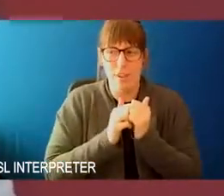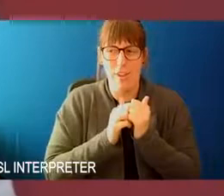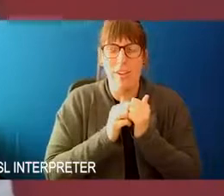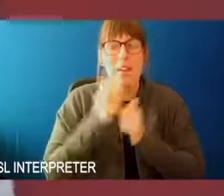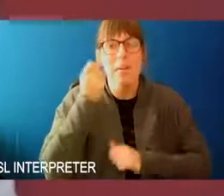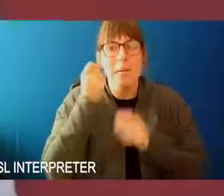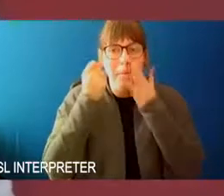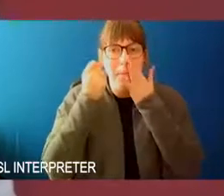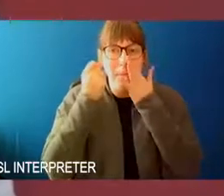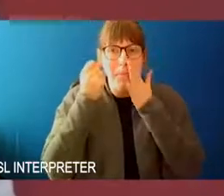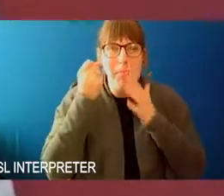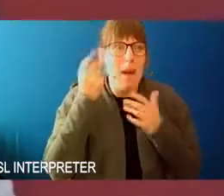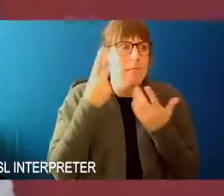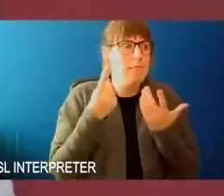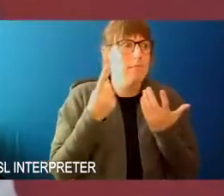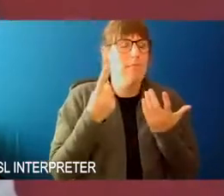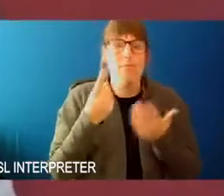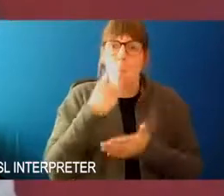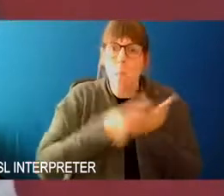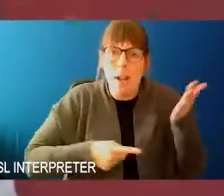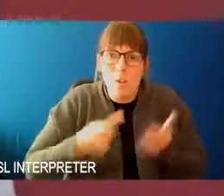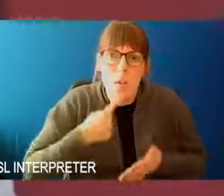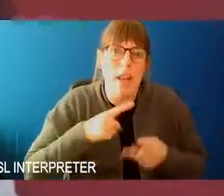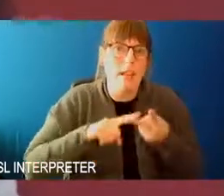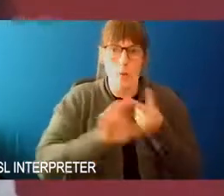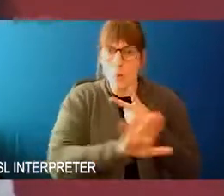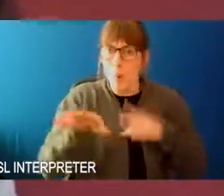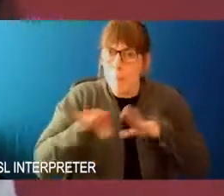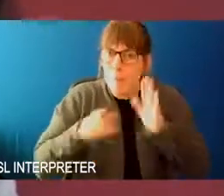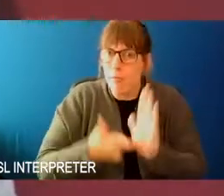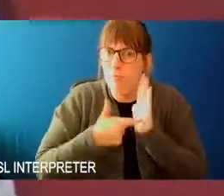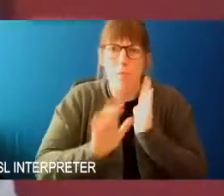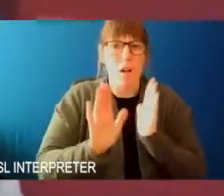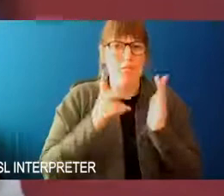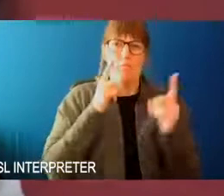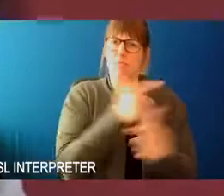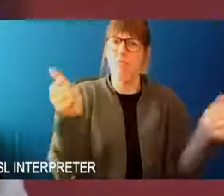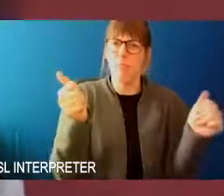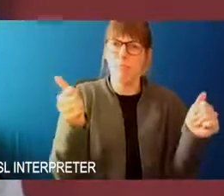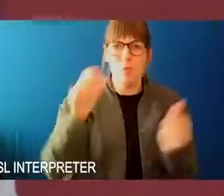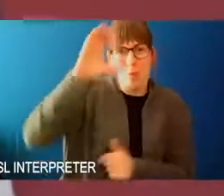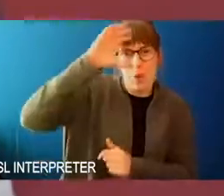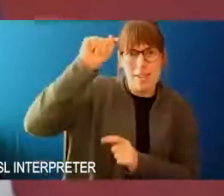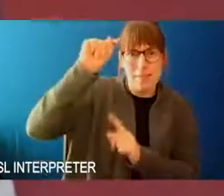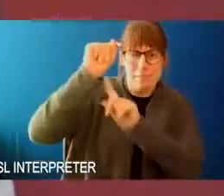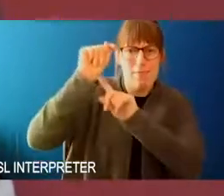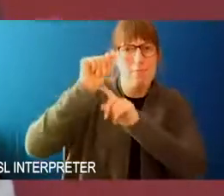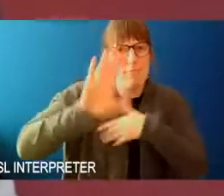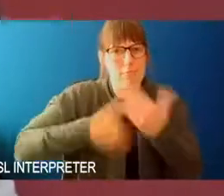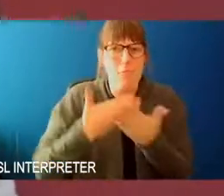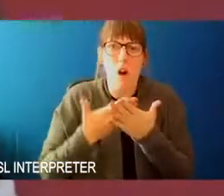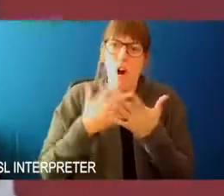but not overly define for people what needs to be said or how people need to behave without